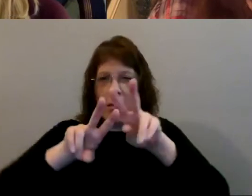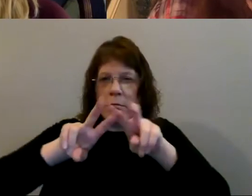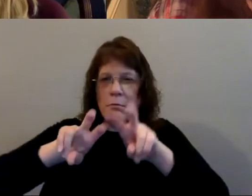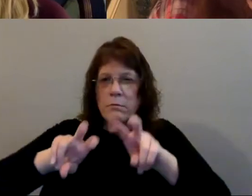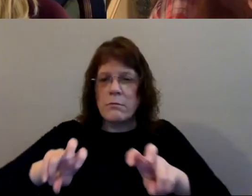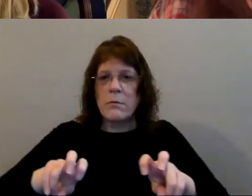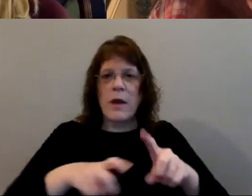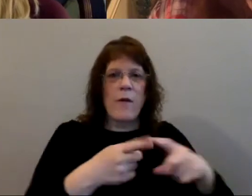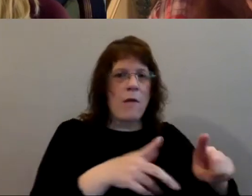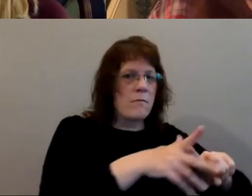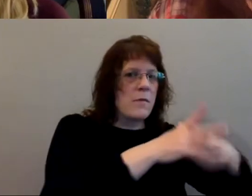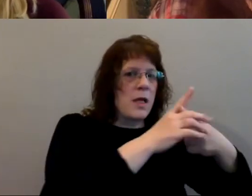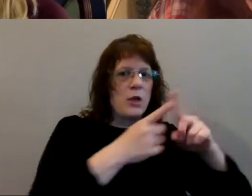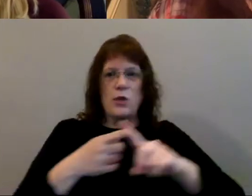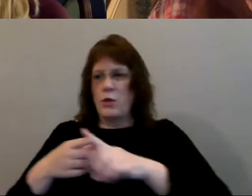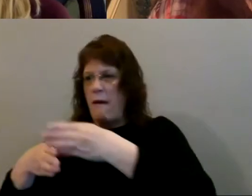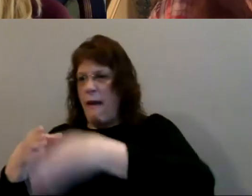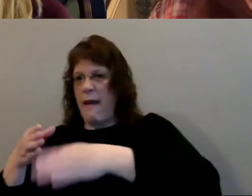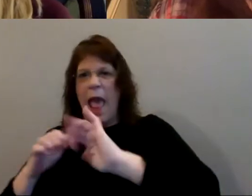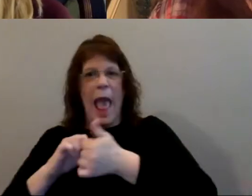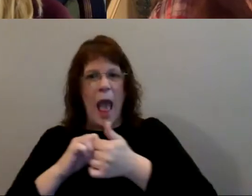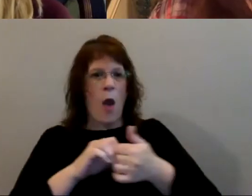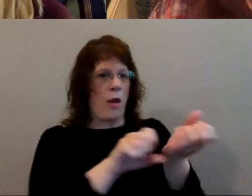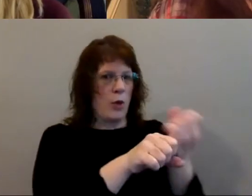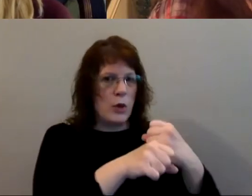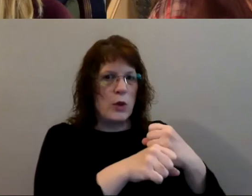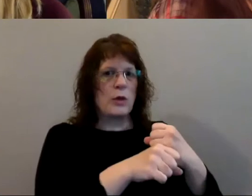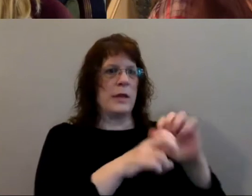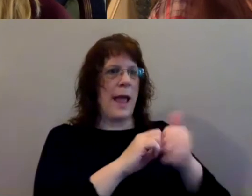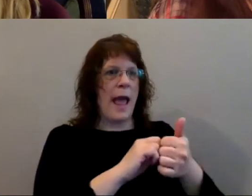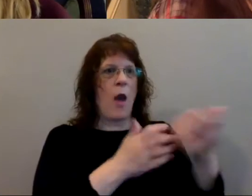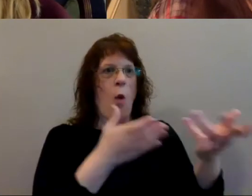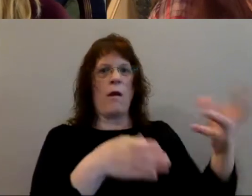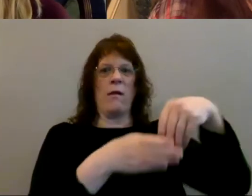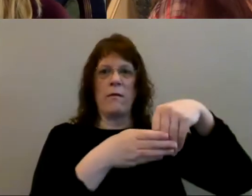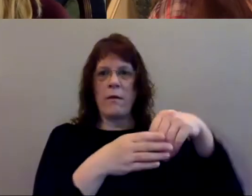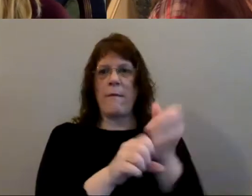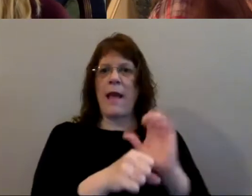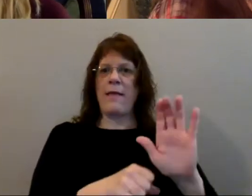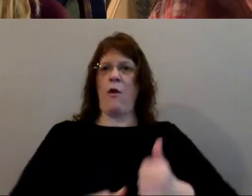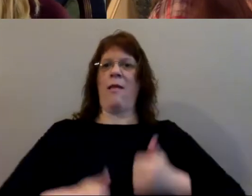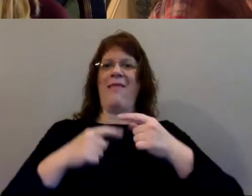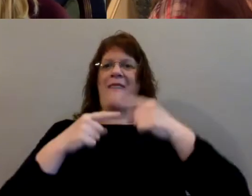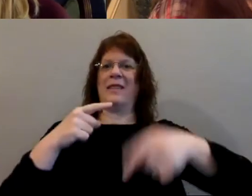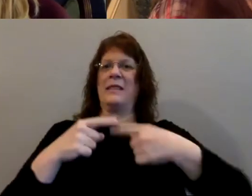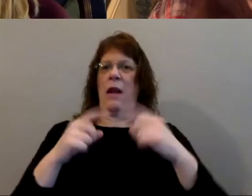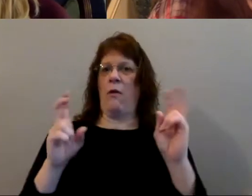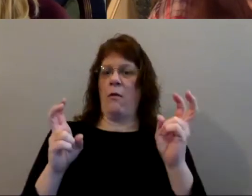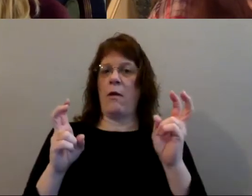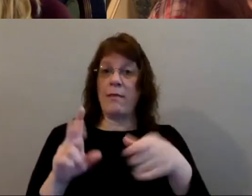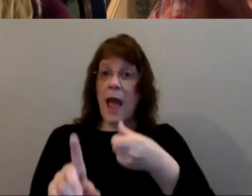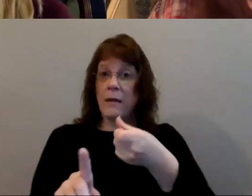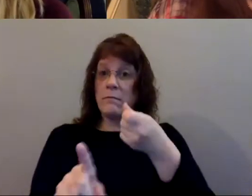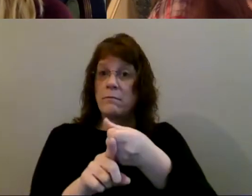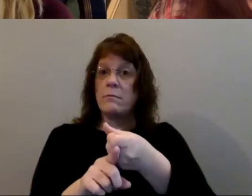cradle to grave. So, how the things are produced, how their life cycle, impacts the environment